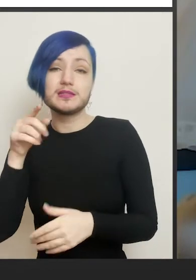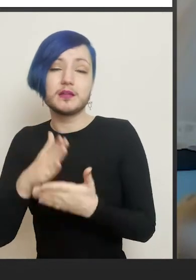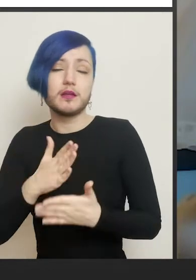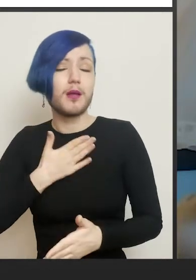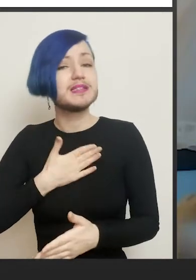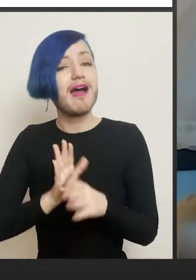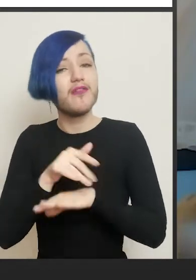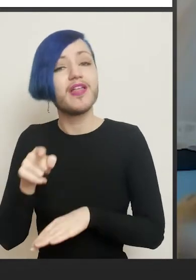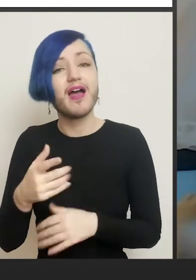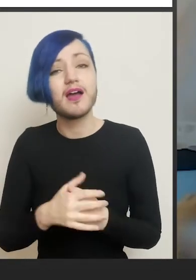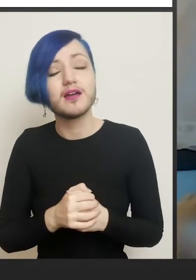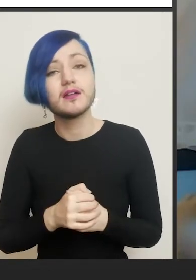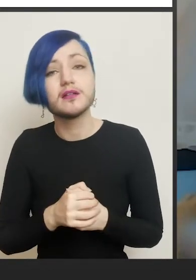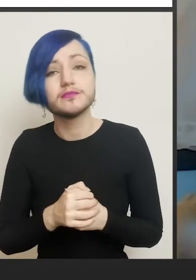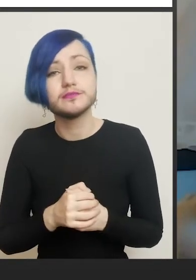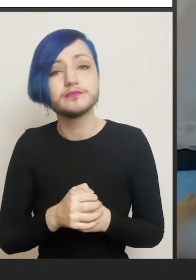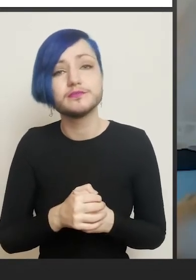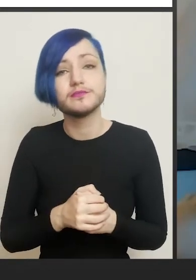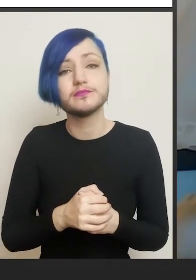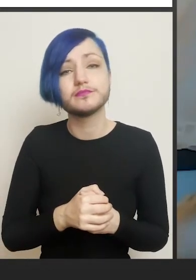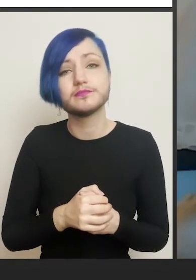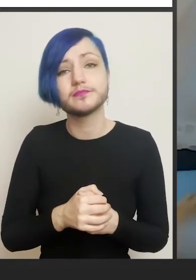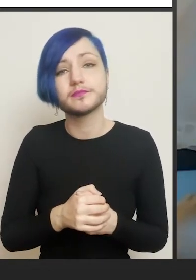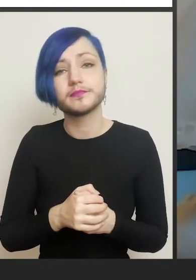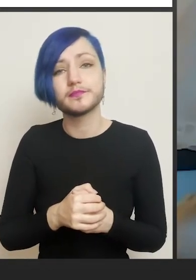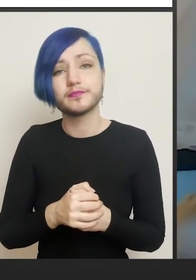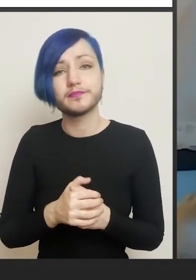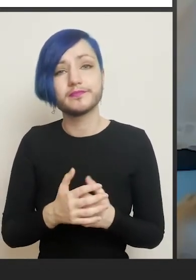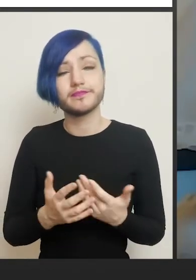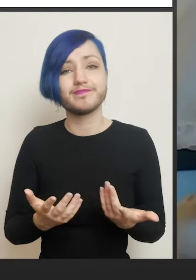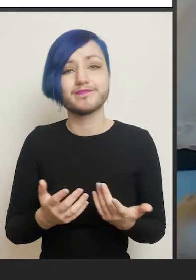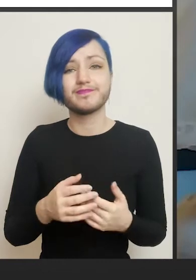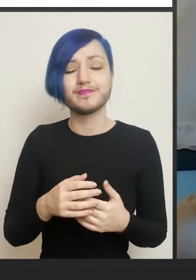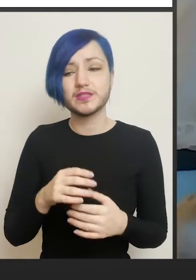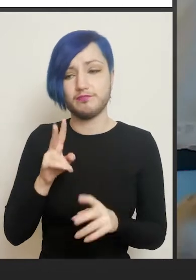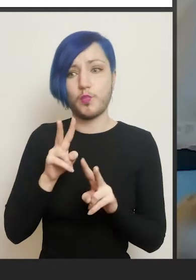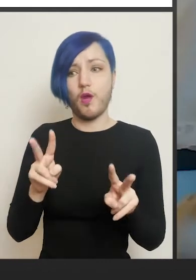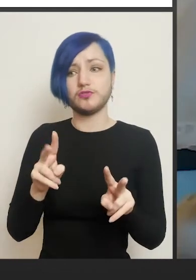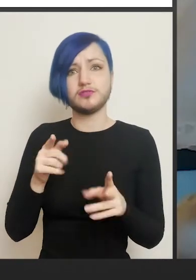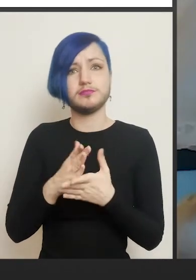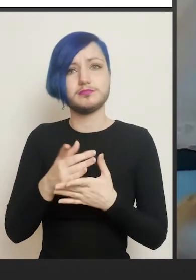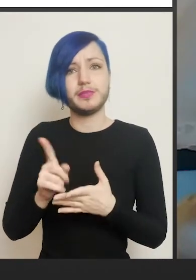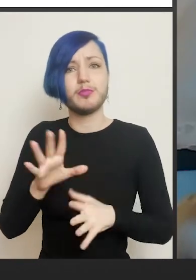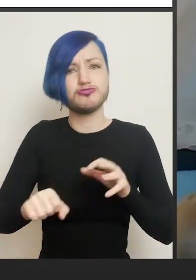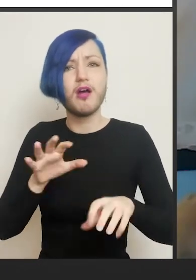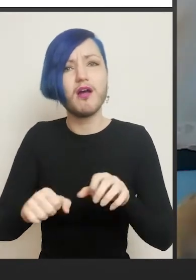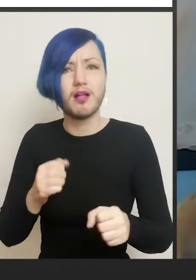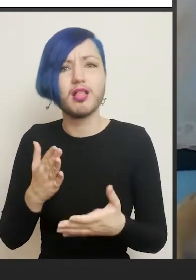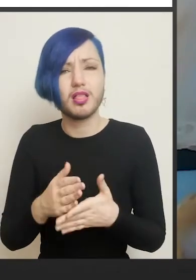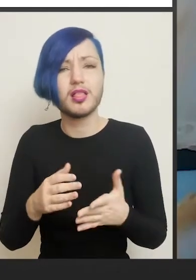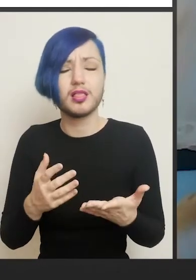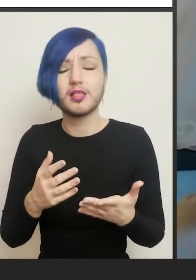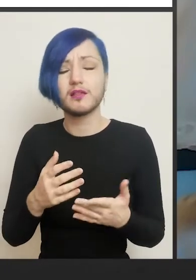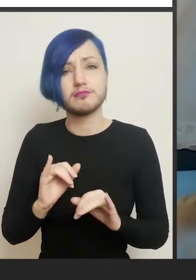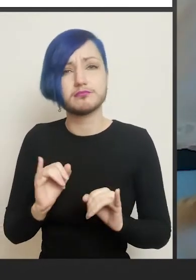for her. You know, reporting back to me how you know how hard it was. I understand.